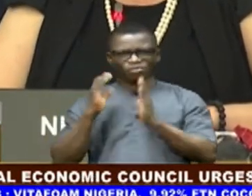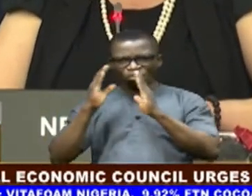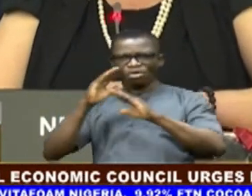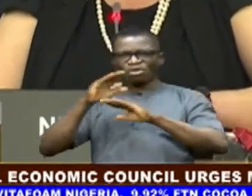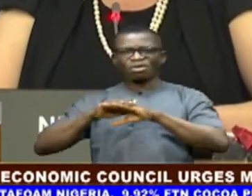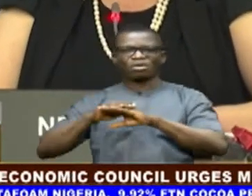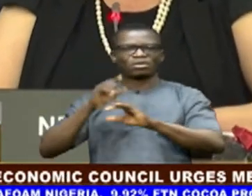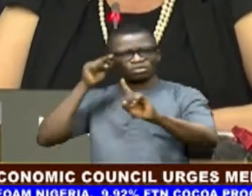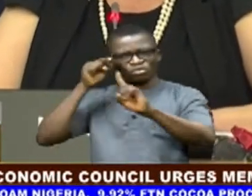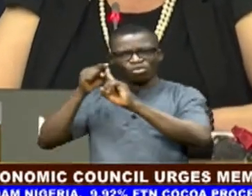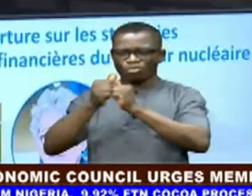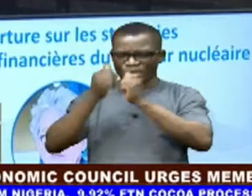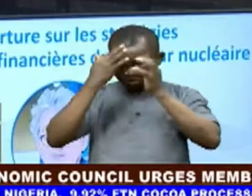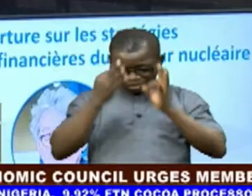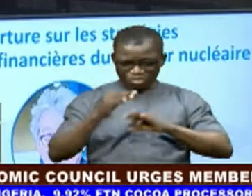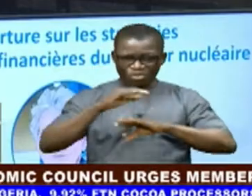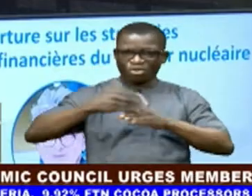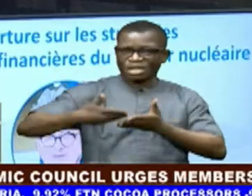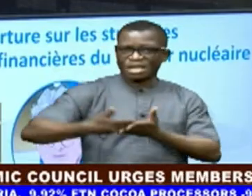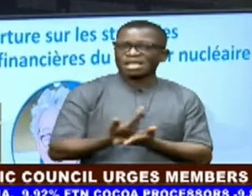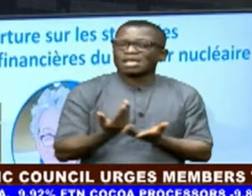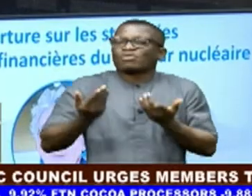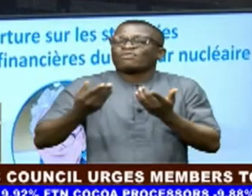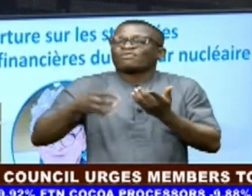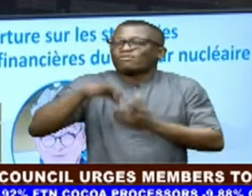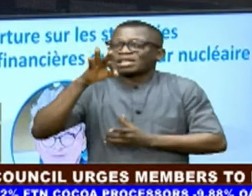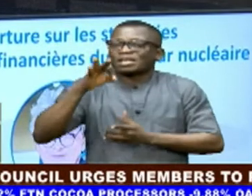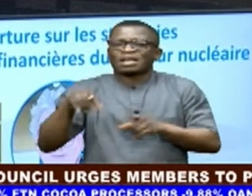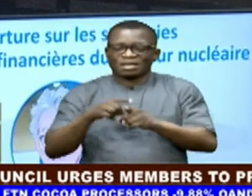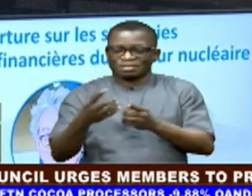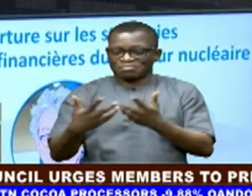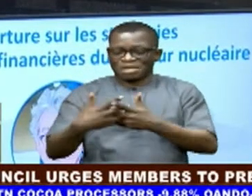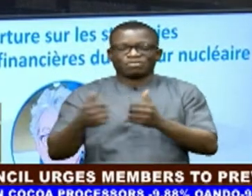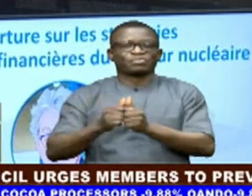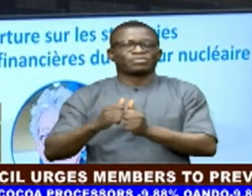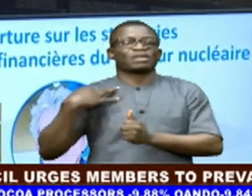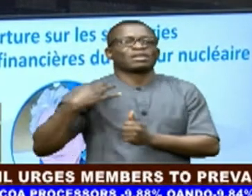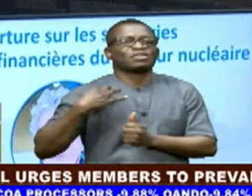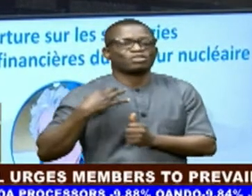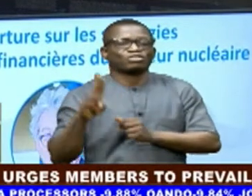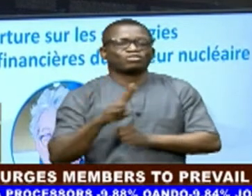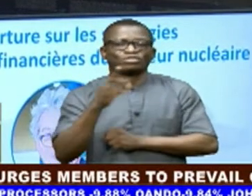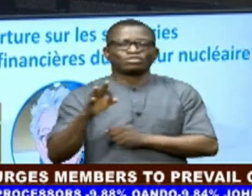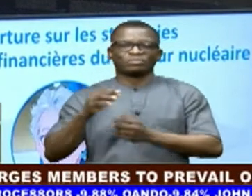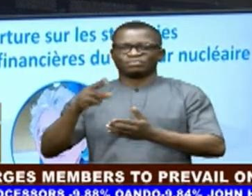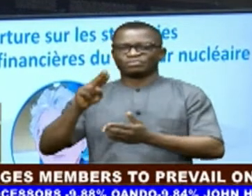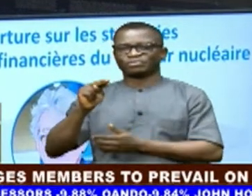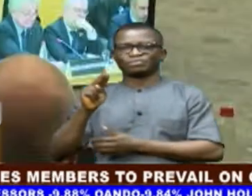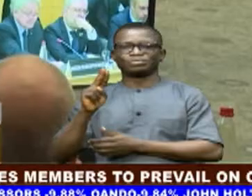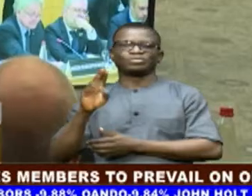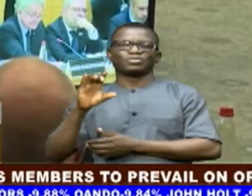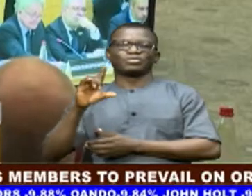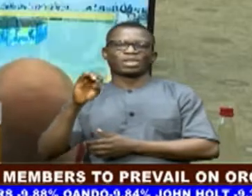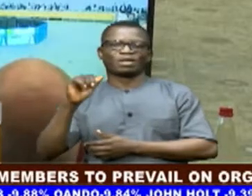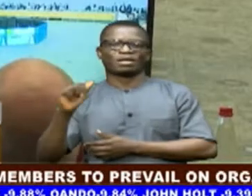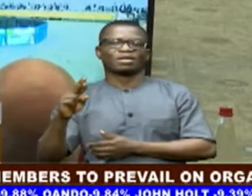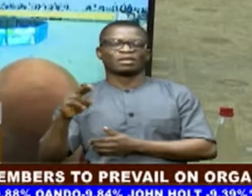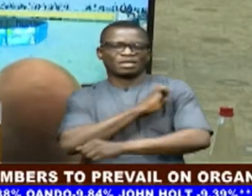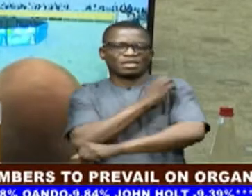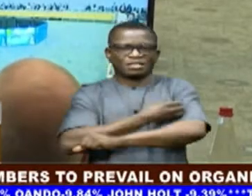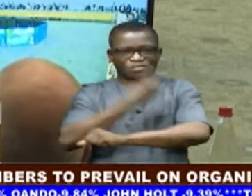and decisions on new discoveries as it relates to the application of nuclear energy for the good, safety, and prosperity of